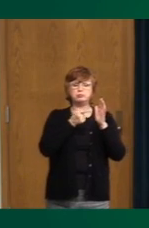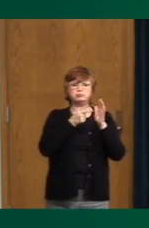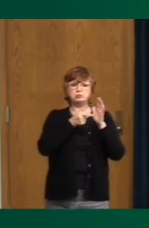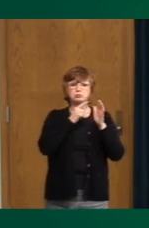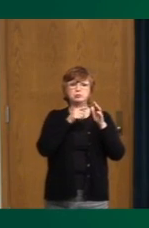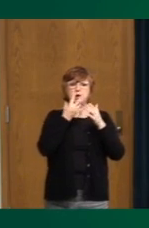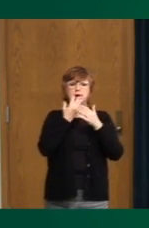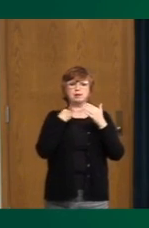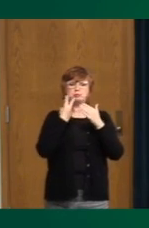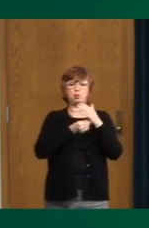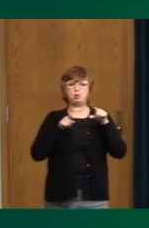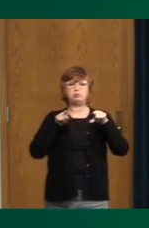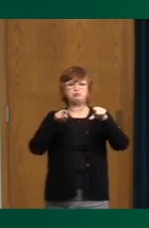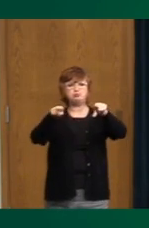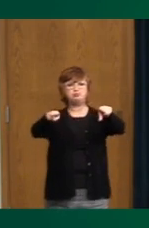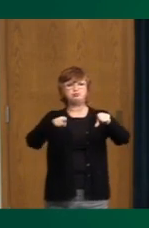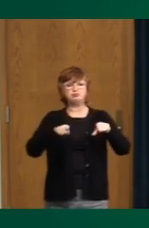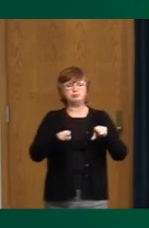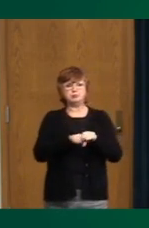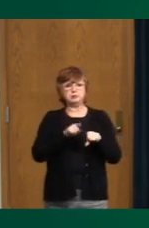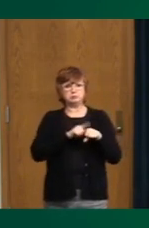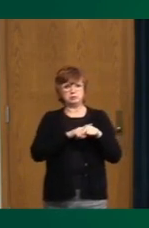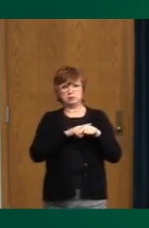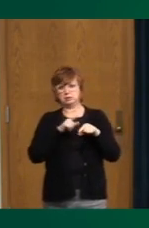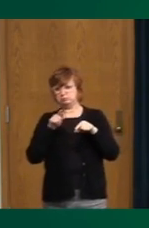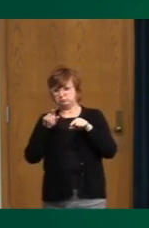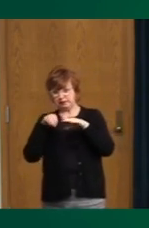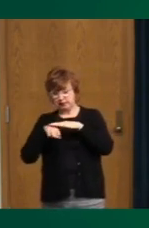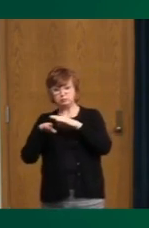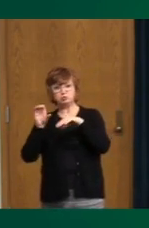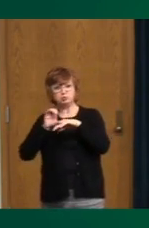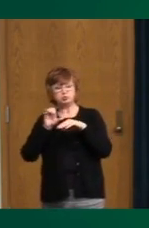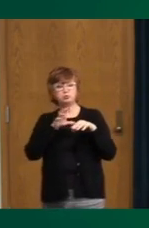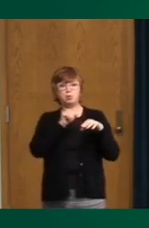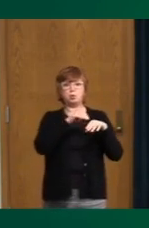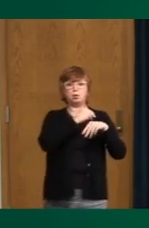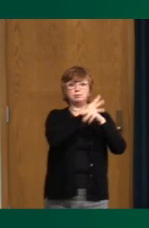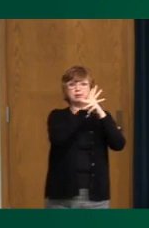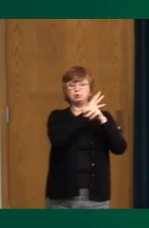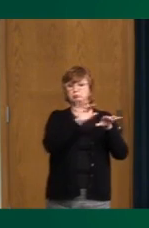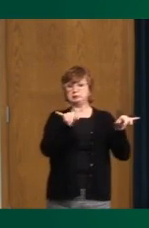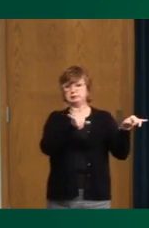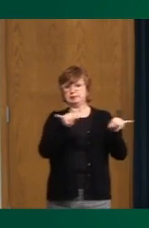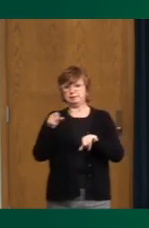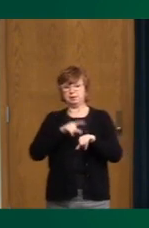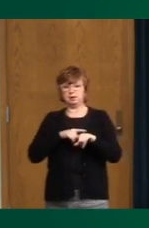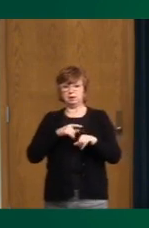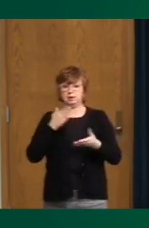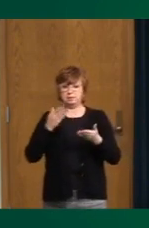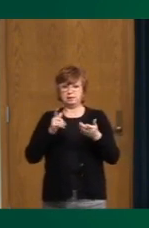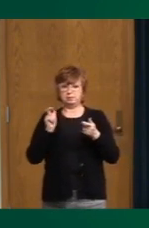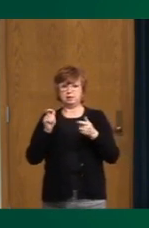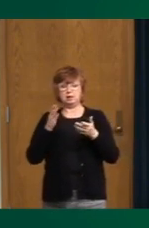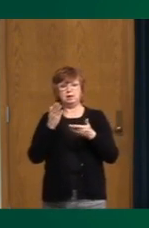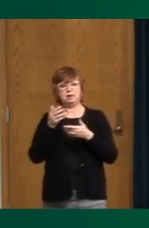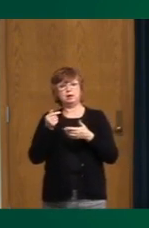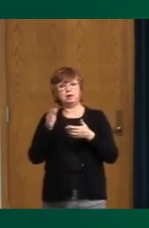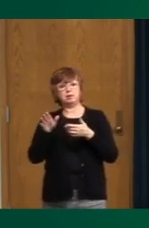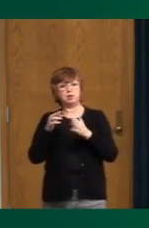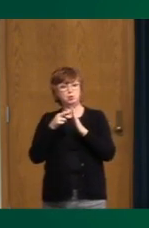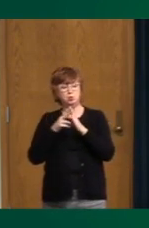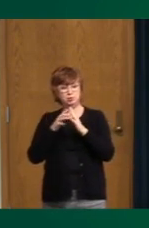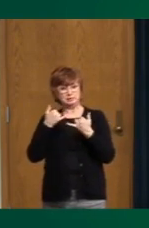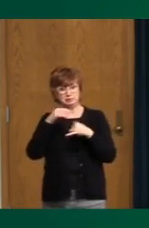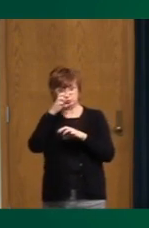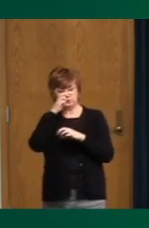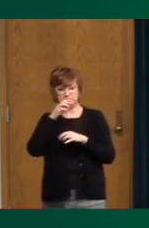the congregation attending virtually, those who are attending physically in a very safe manner. But in some instances, maybe the guidelines have become a little relaxed. So again, we all